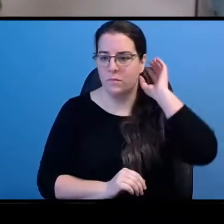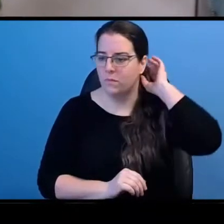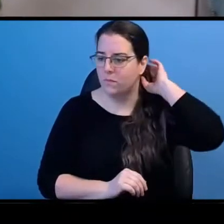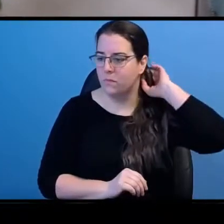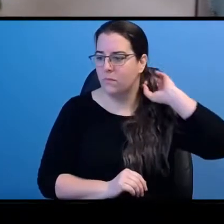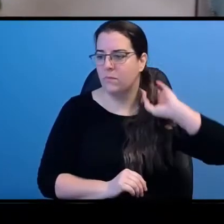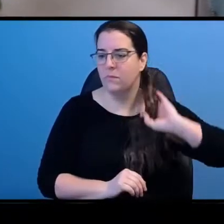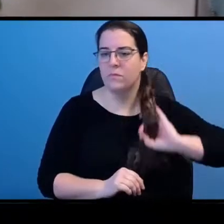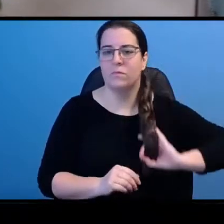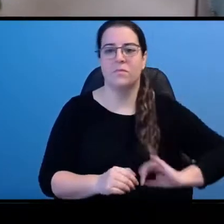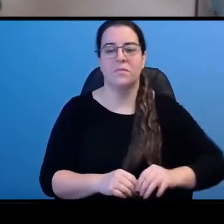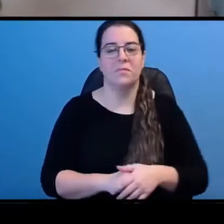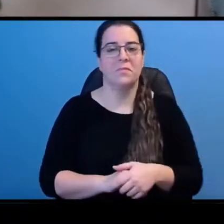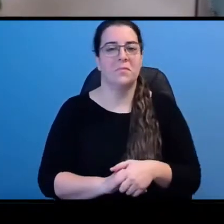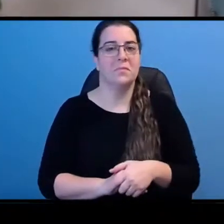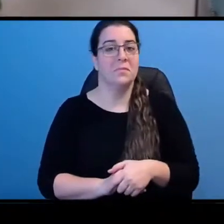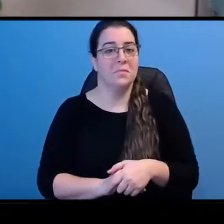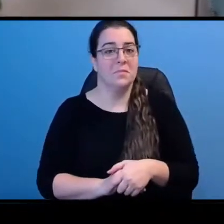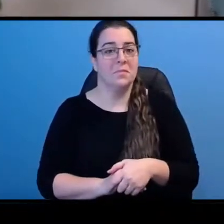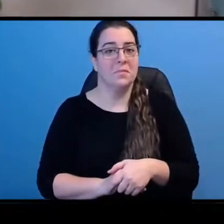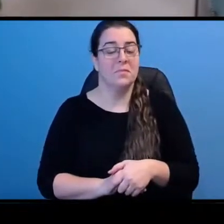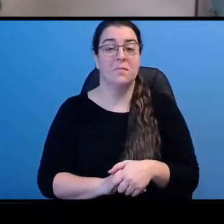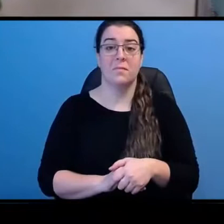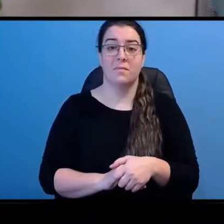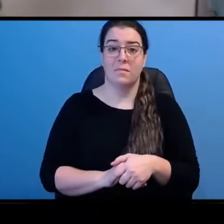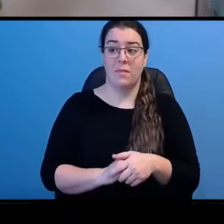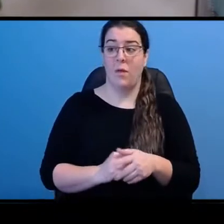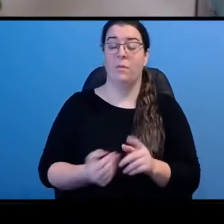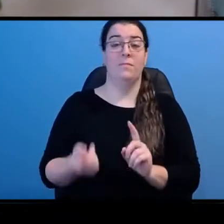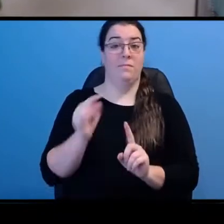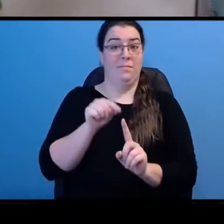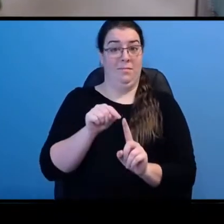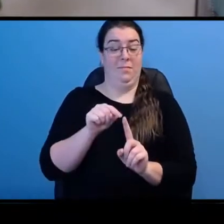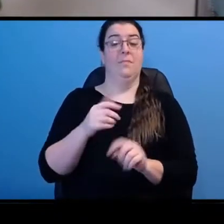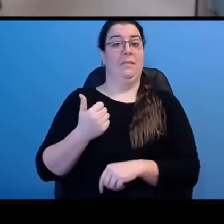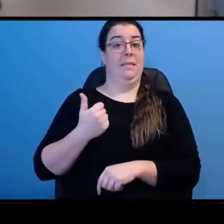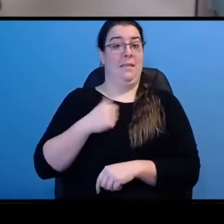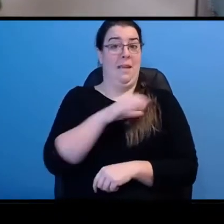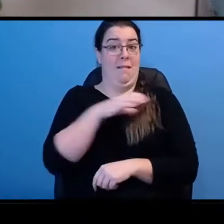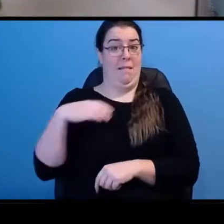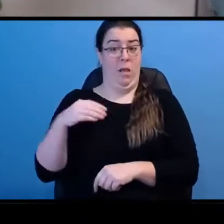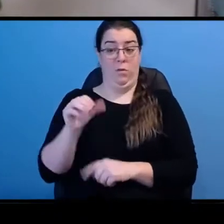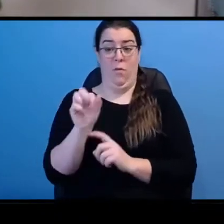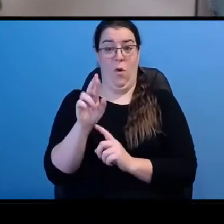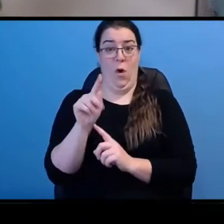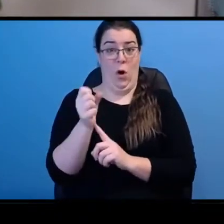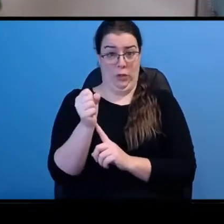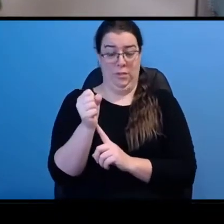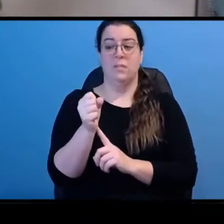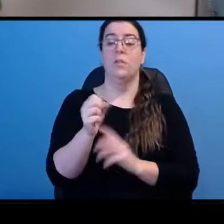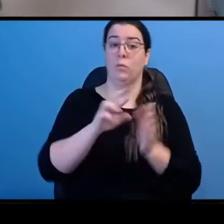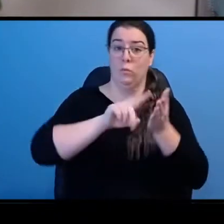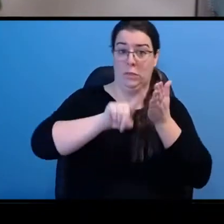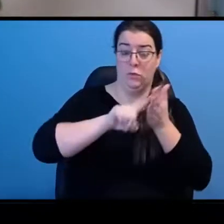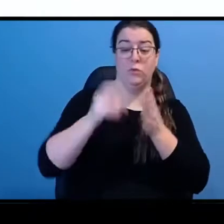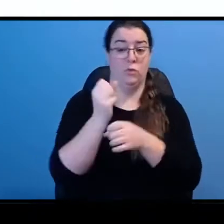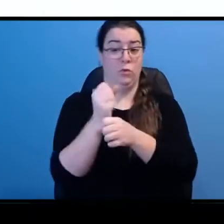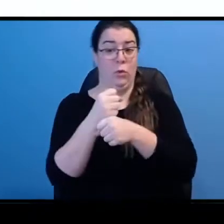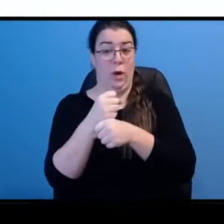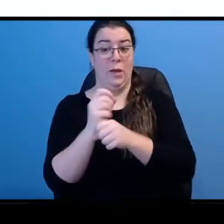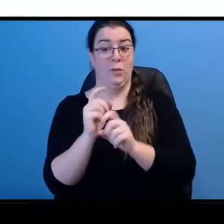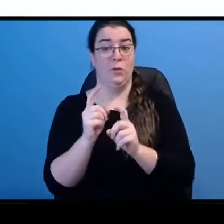So in terms of the criteria for the Canada Council for the Arts Research and Creation grants,